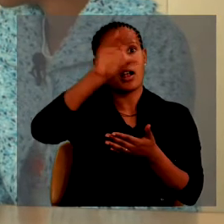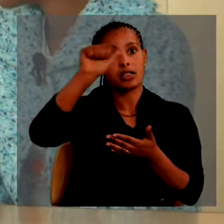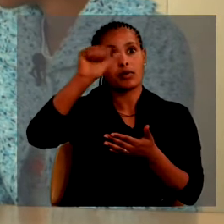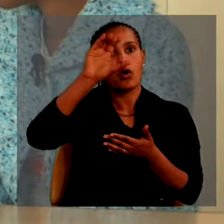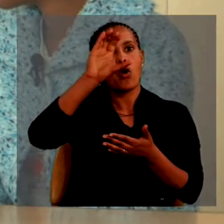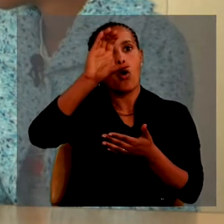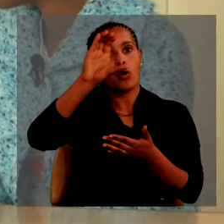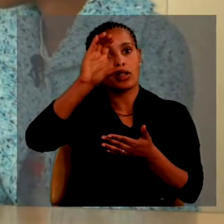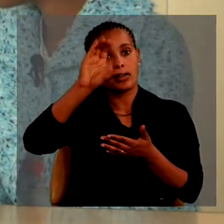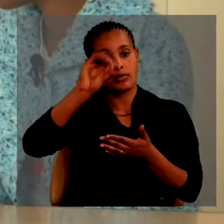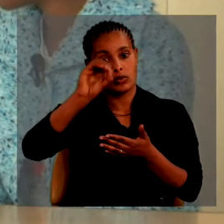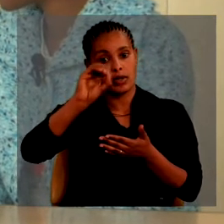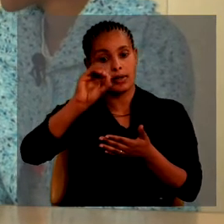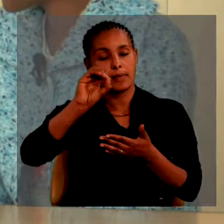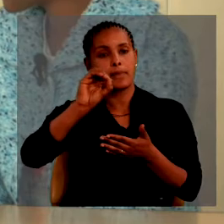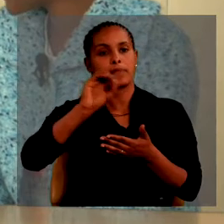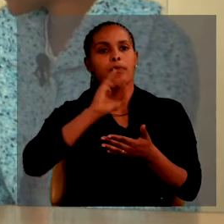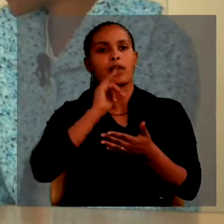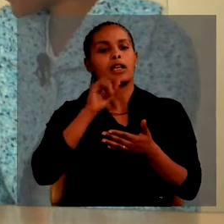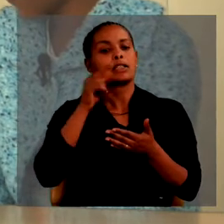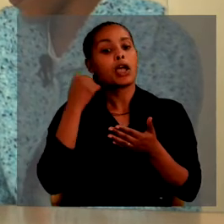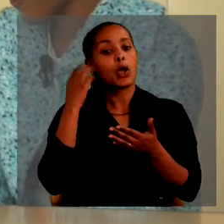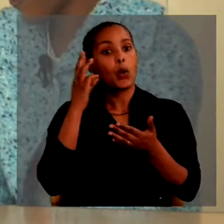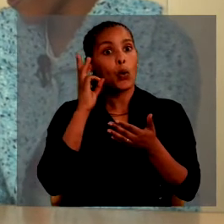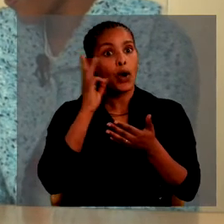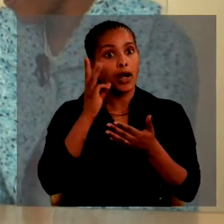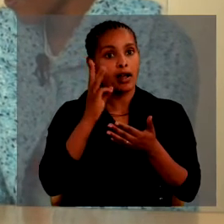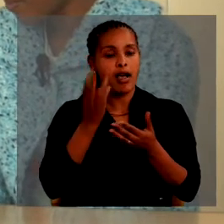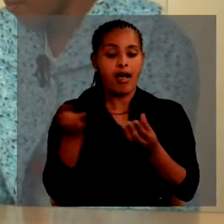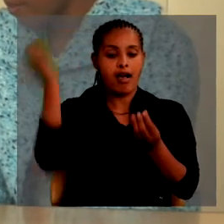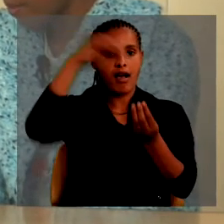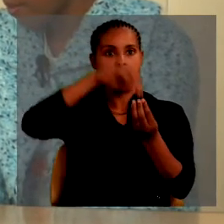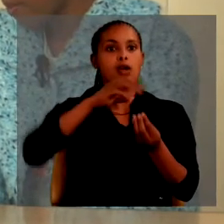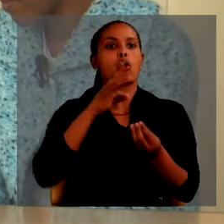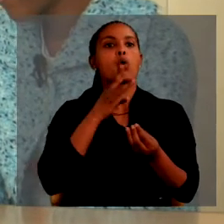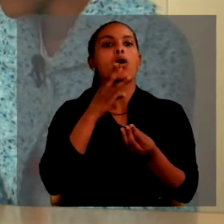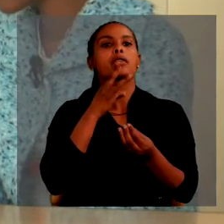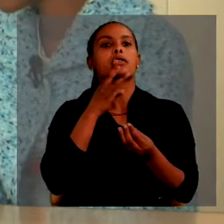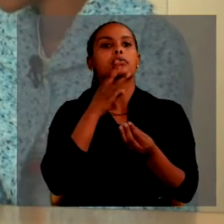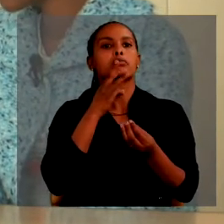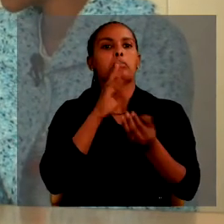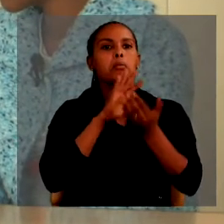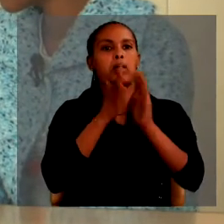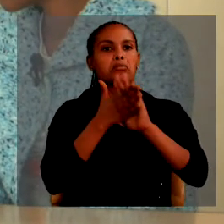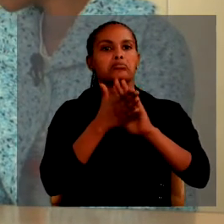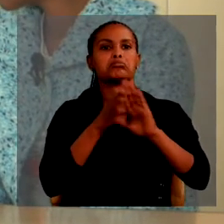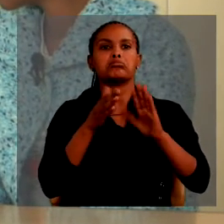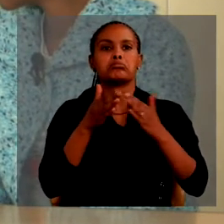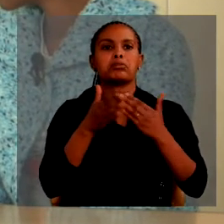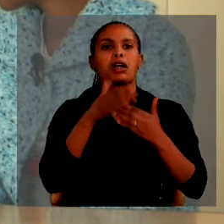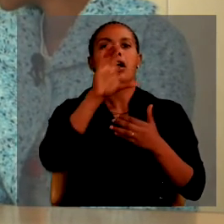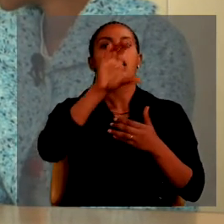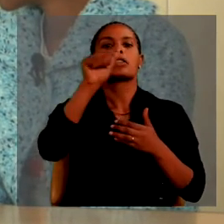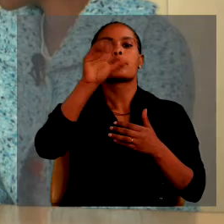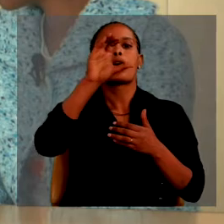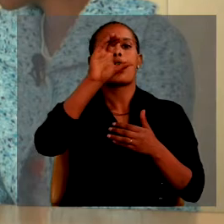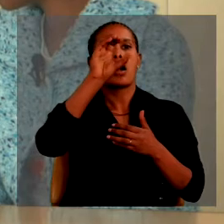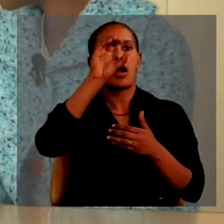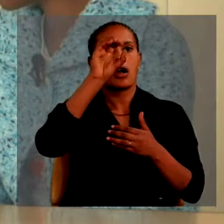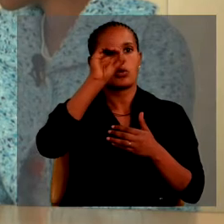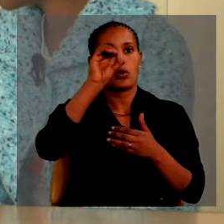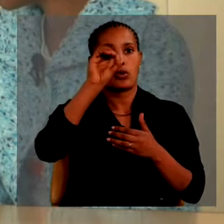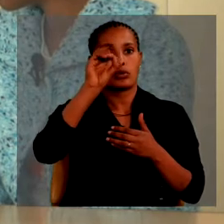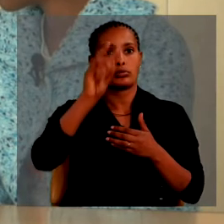is a quicklime. They will add water to it. It becomes slaked lime, calcium hydroxide. That's